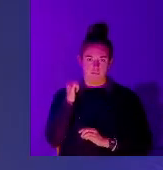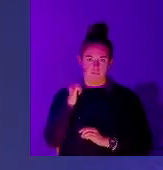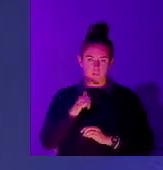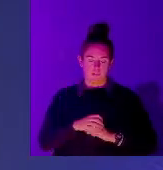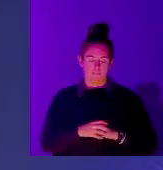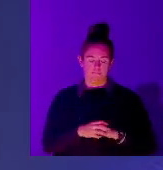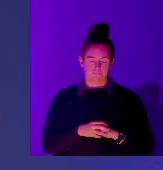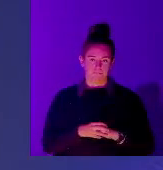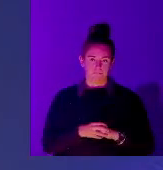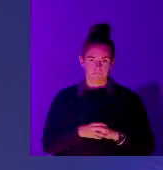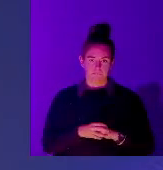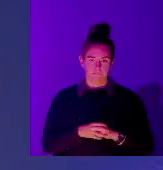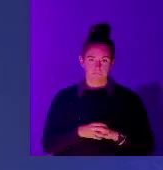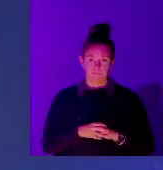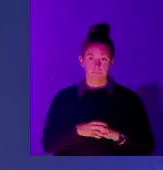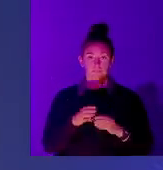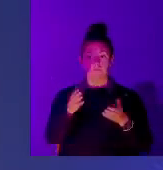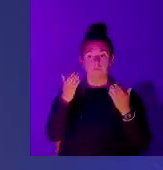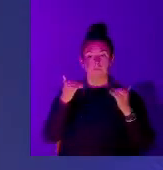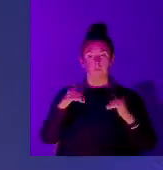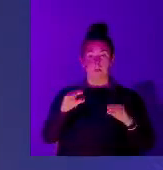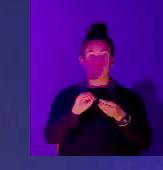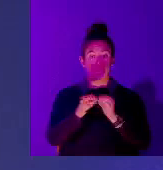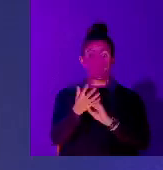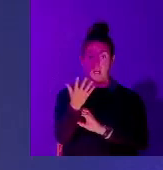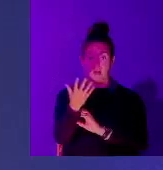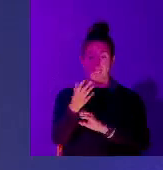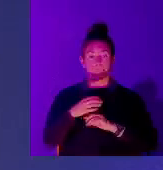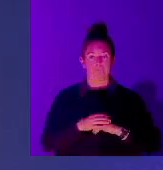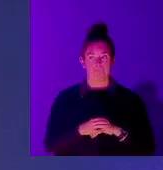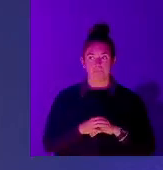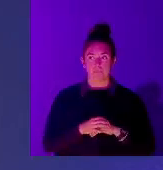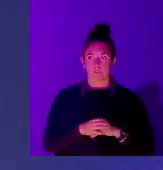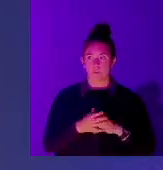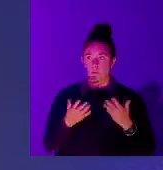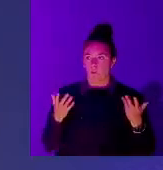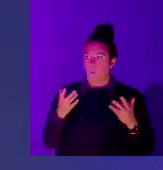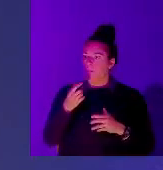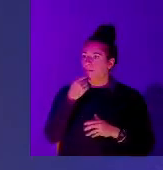Point number 5, what does it say about the world?